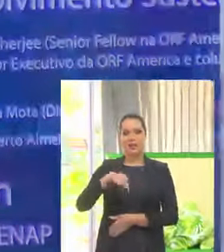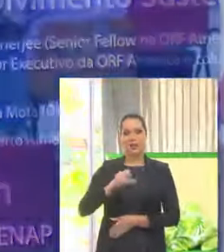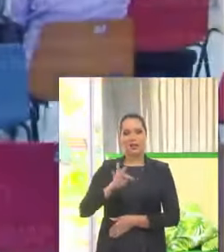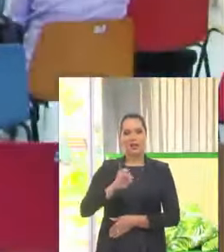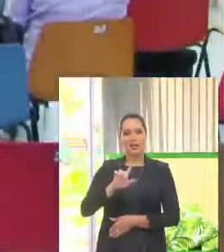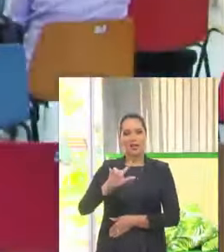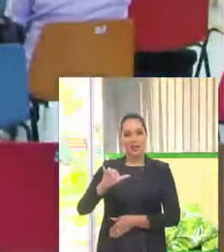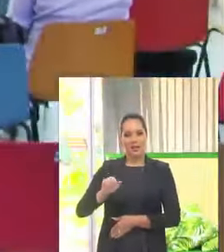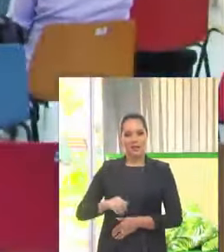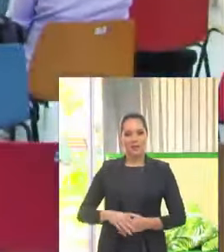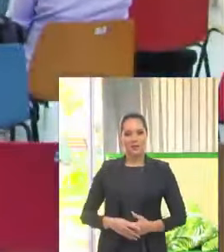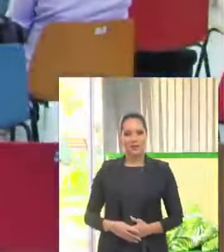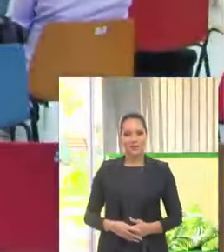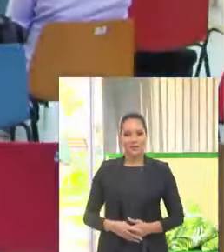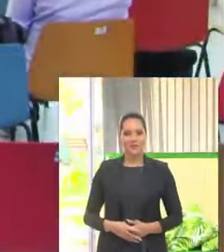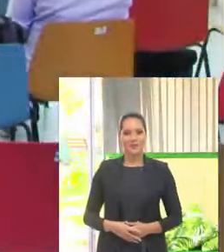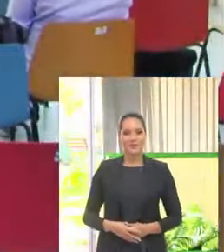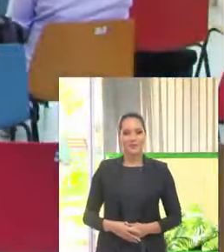Teles.